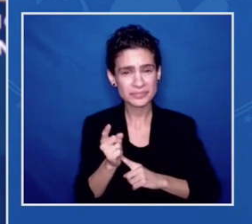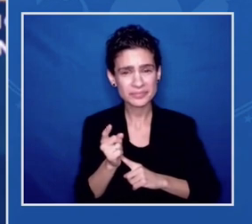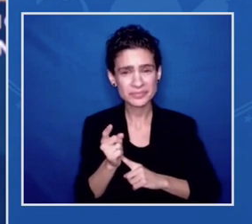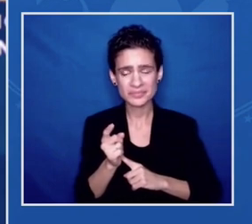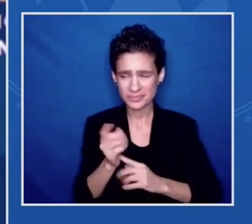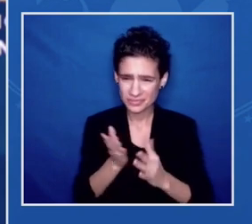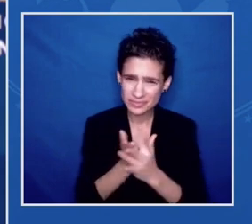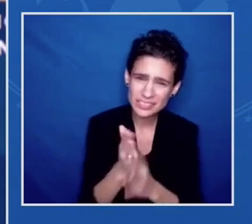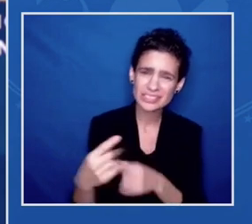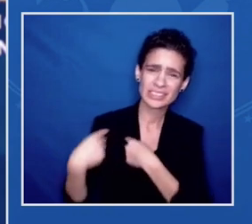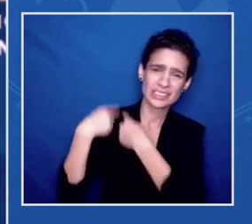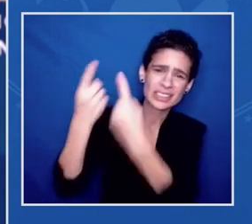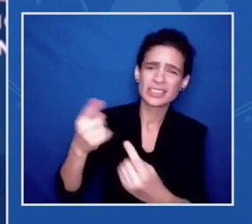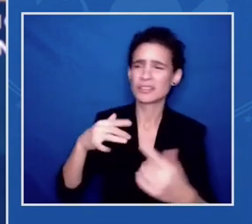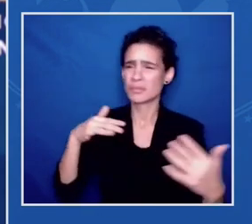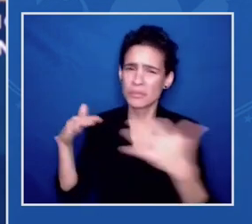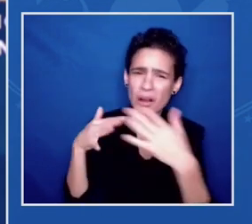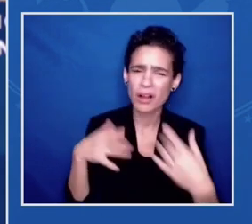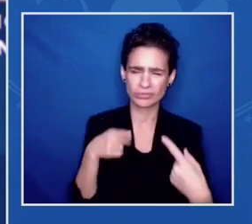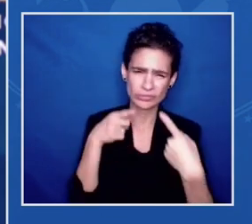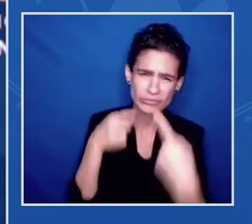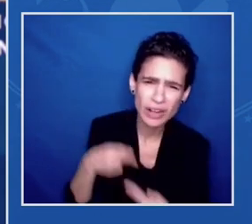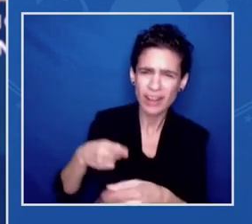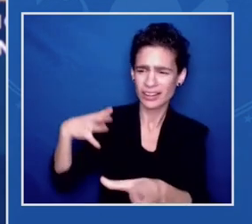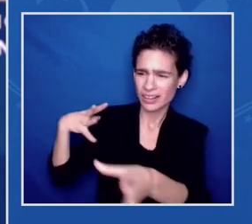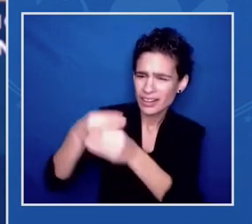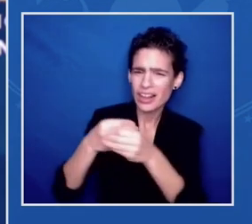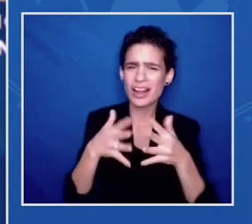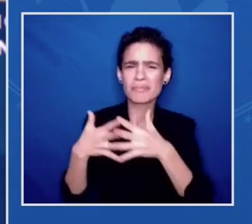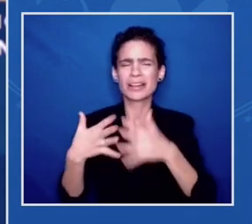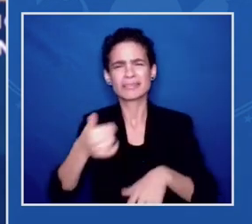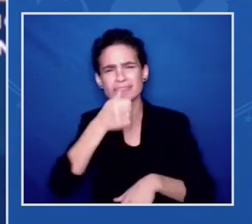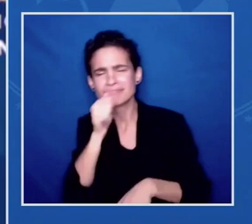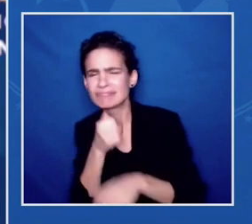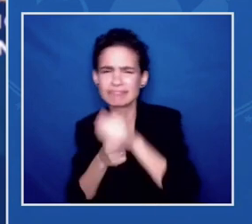Through war and strife, America has endured much,